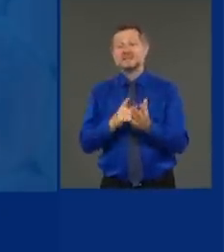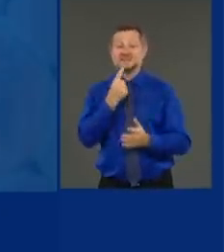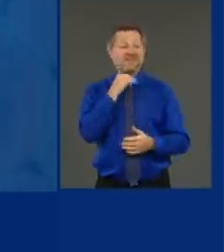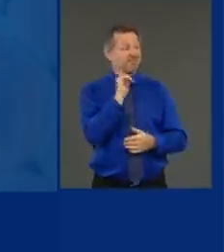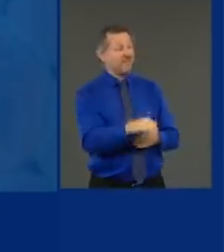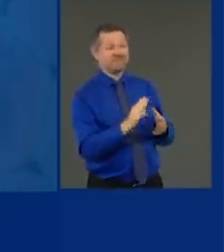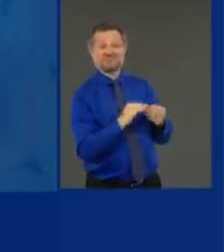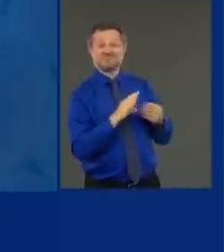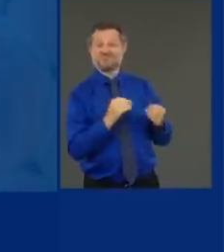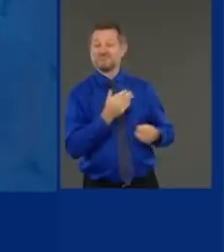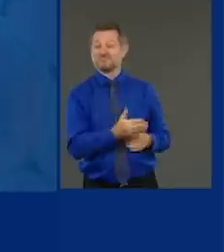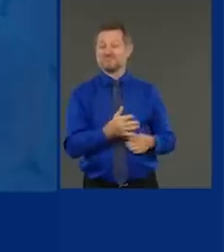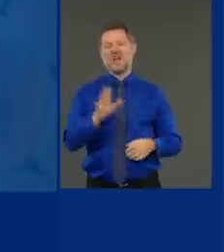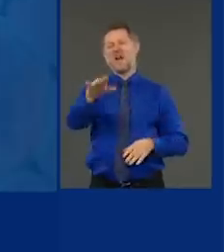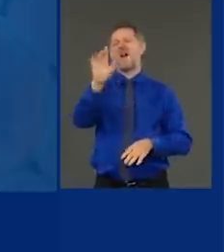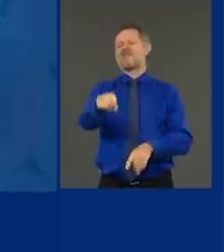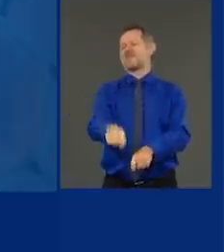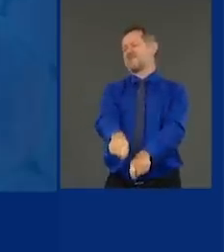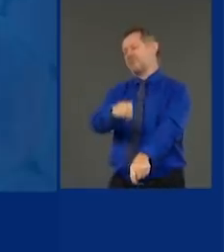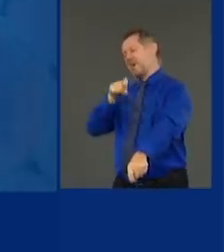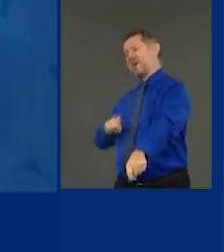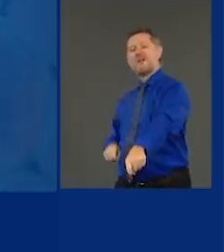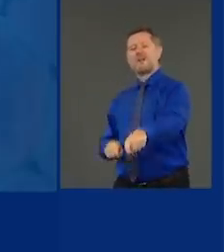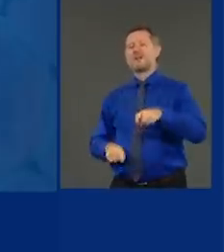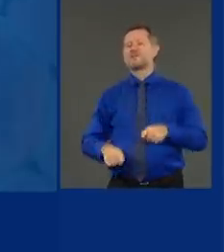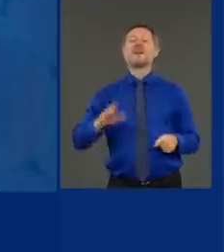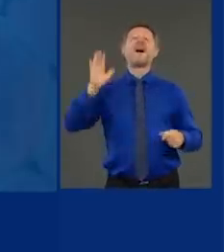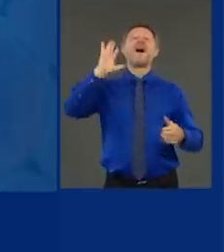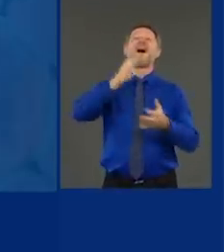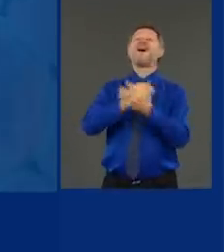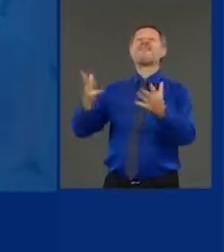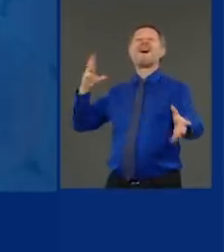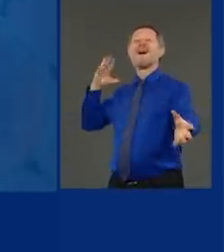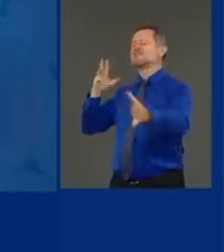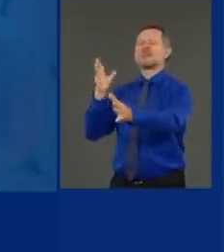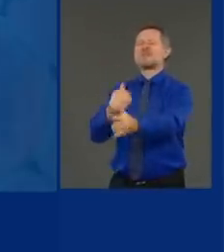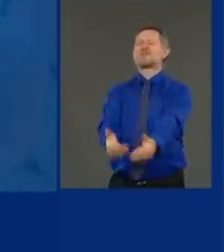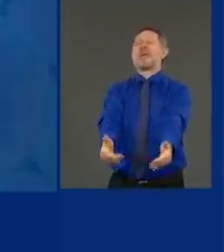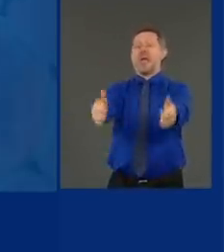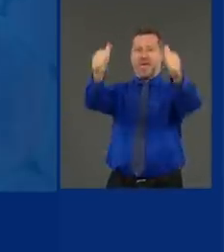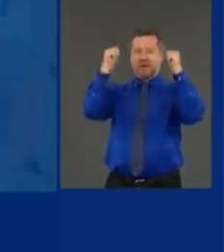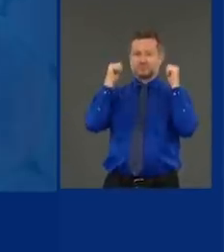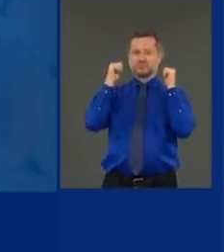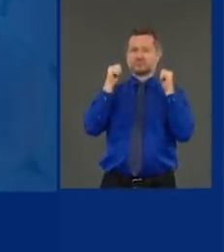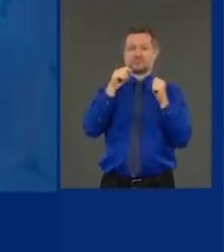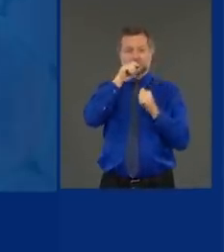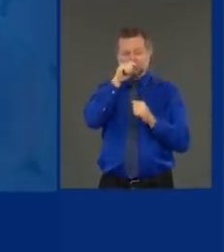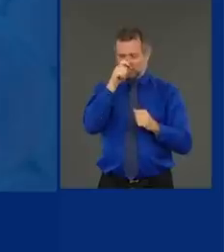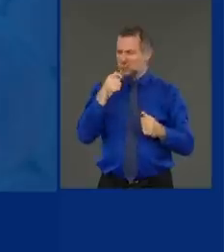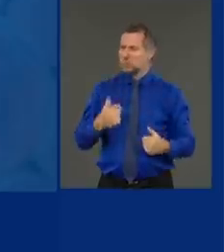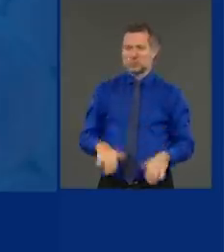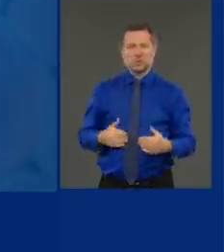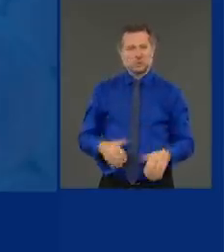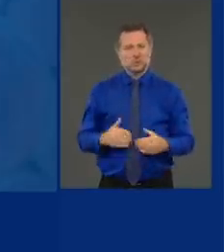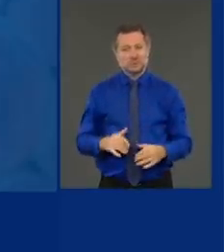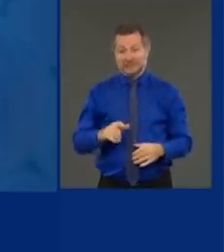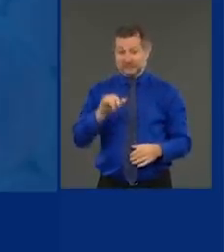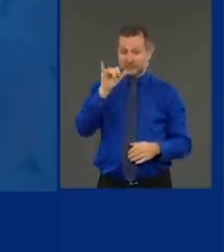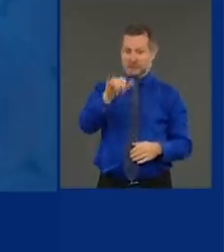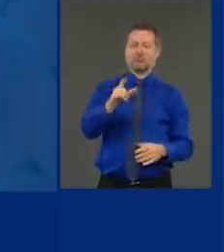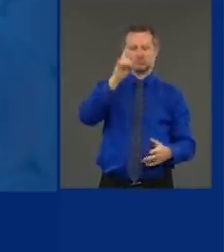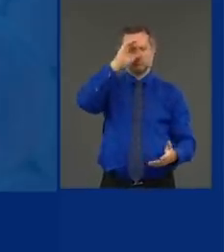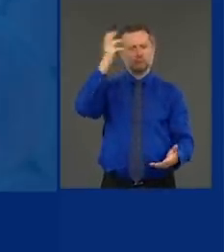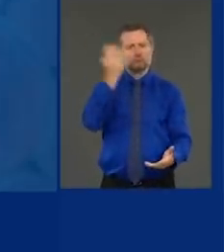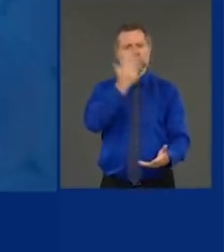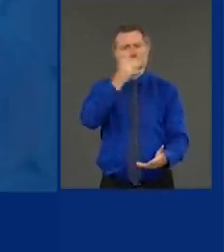button, shut down everything, and start all over again. That's a damning commentary on where we are.